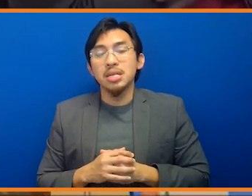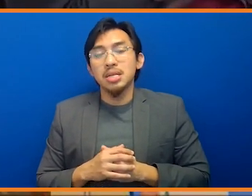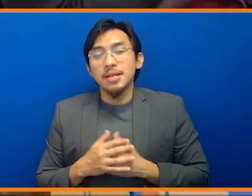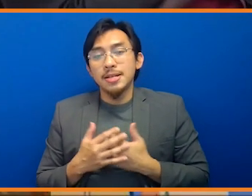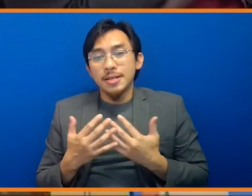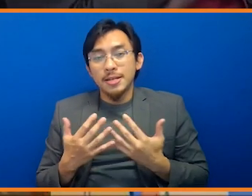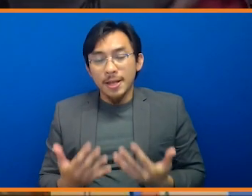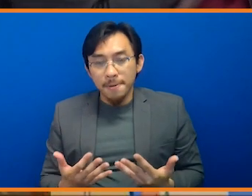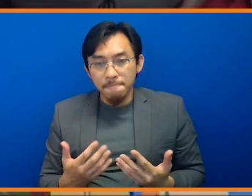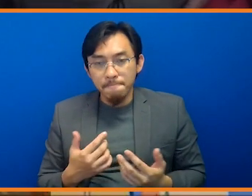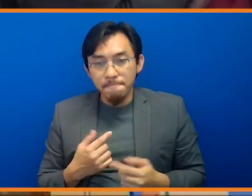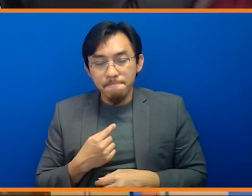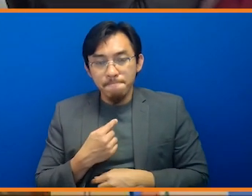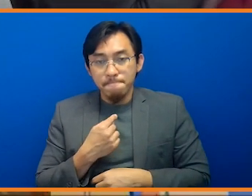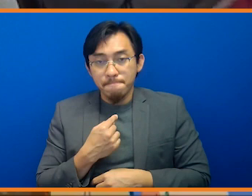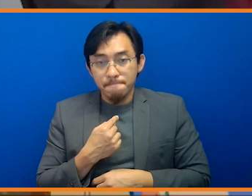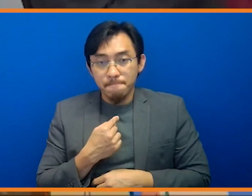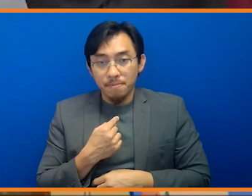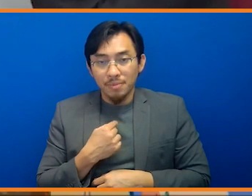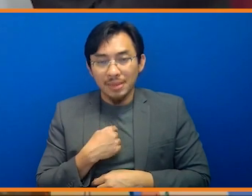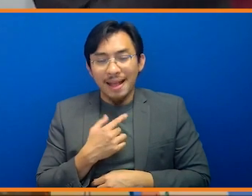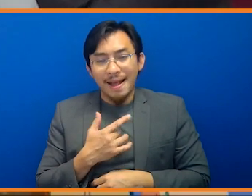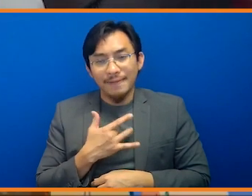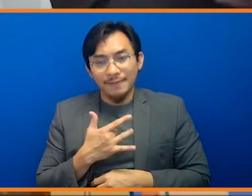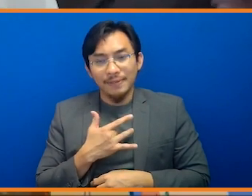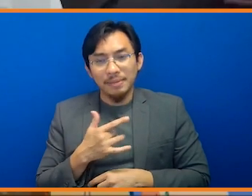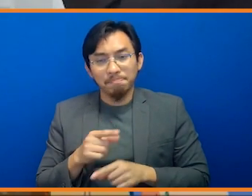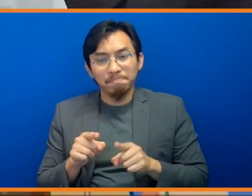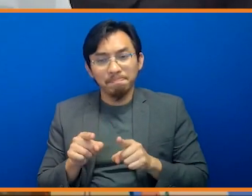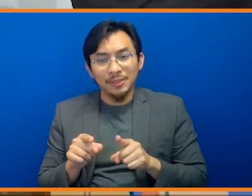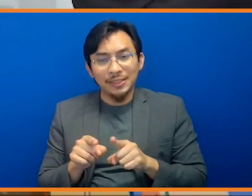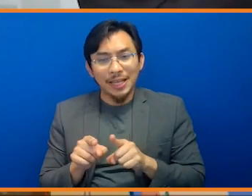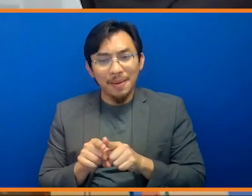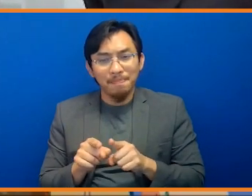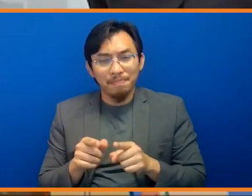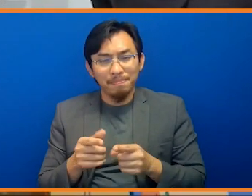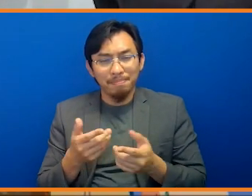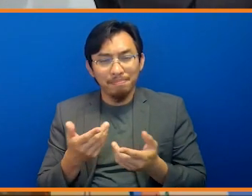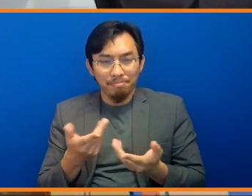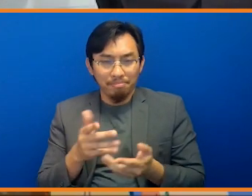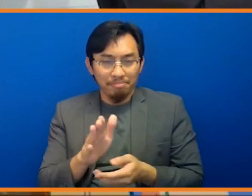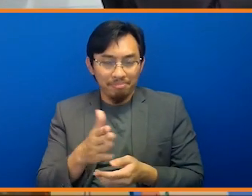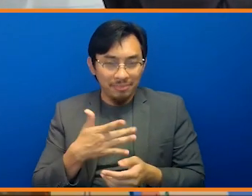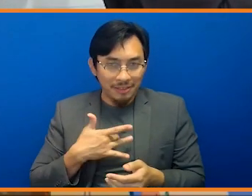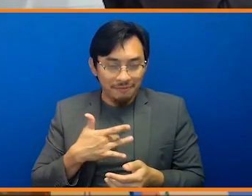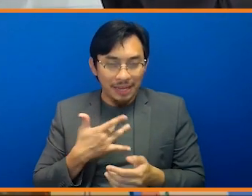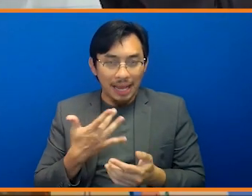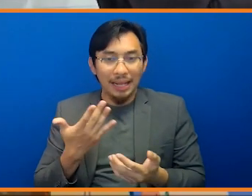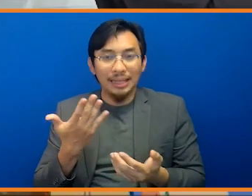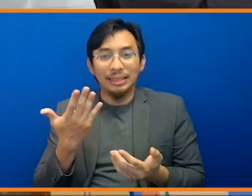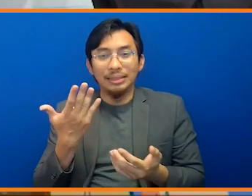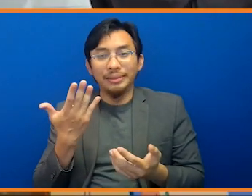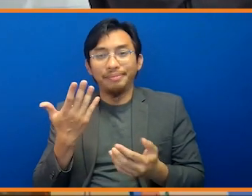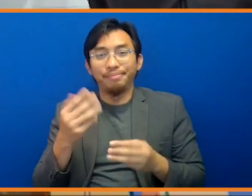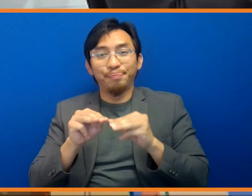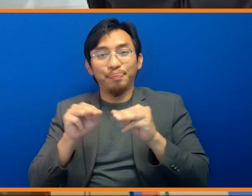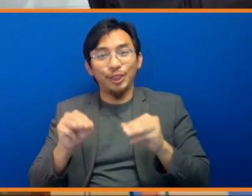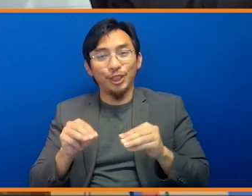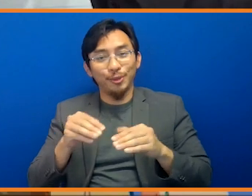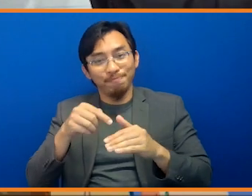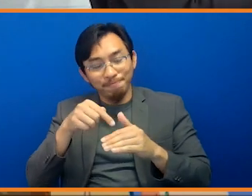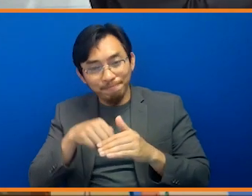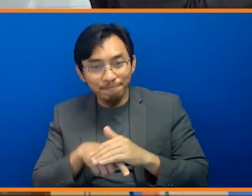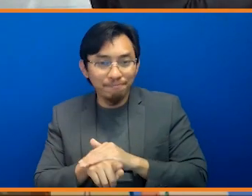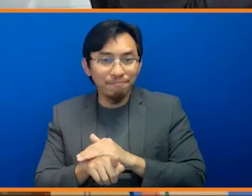Actually, I feel the same what you feel when you enter the museum. So I